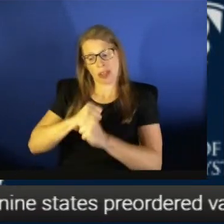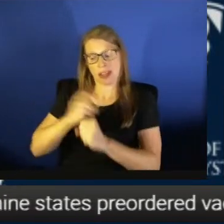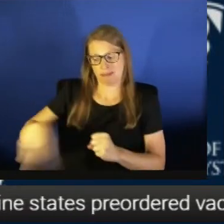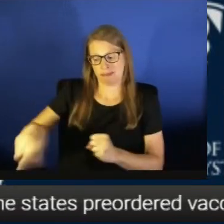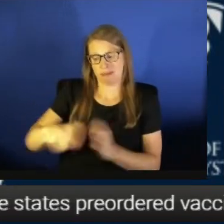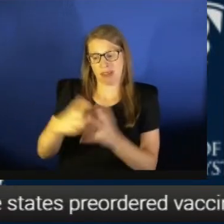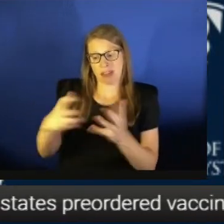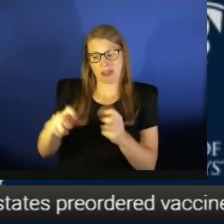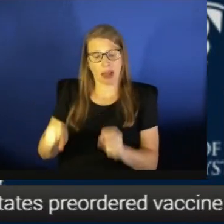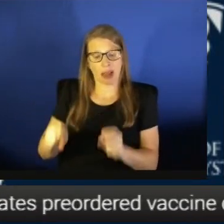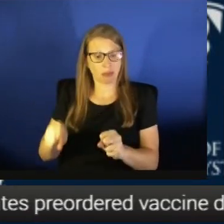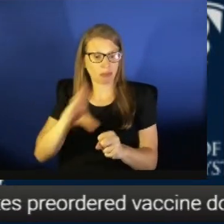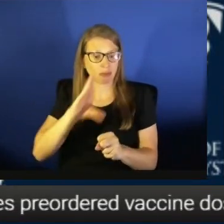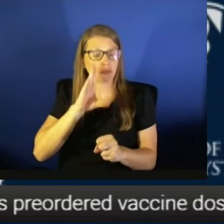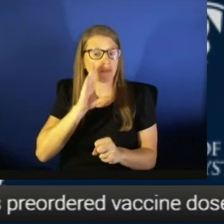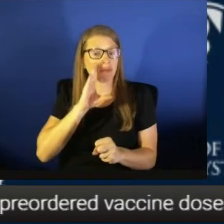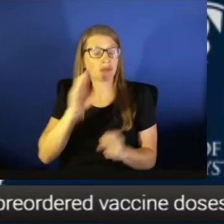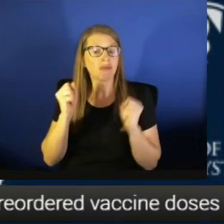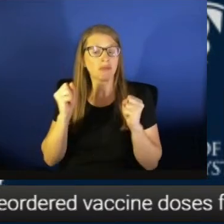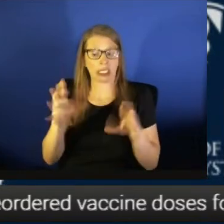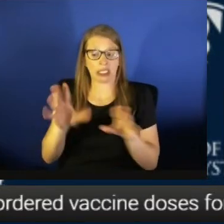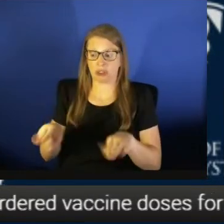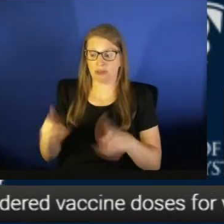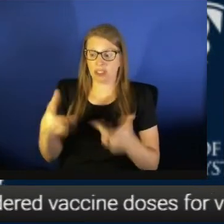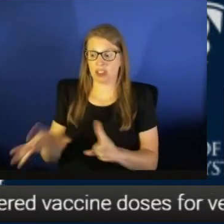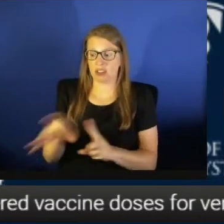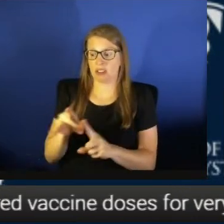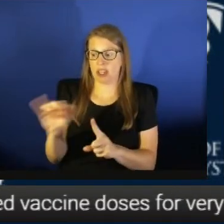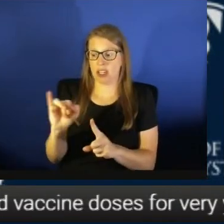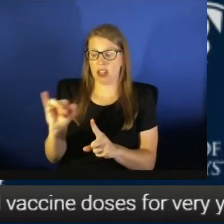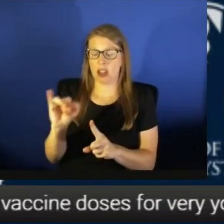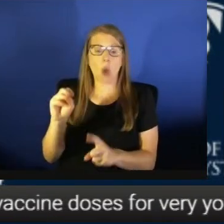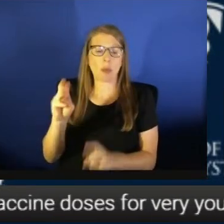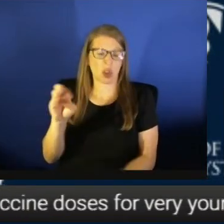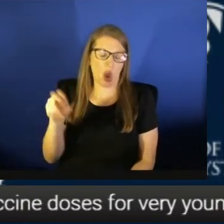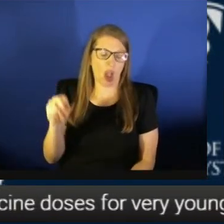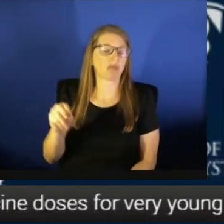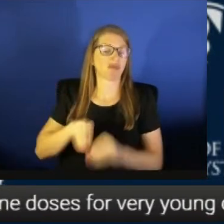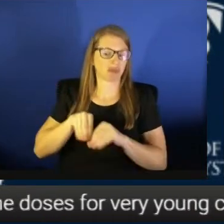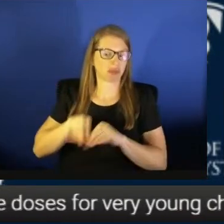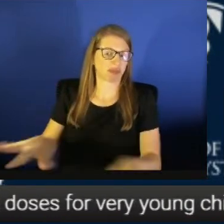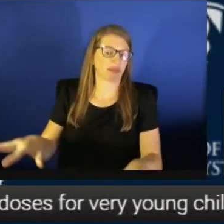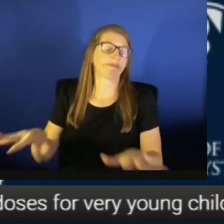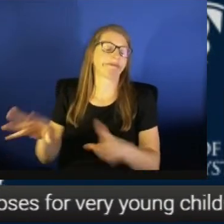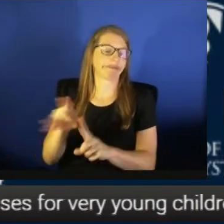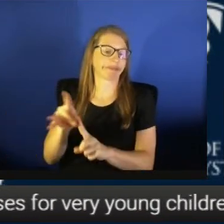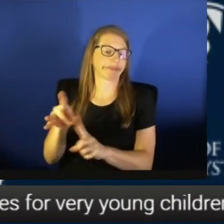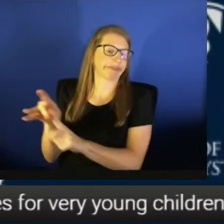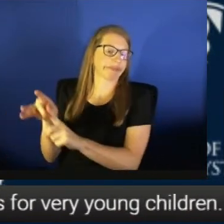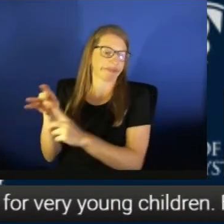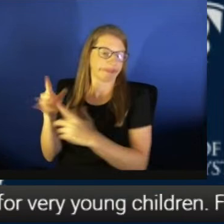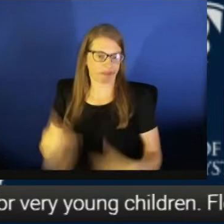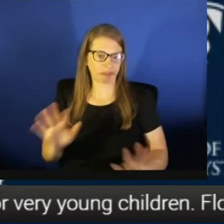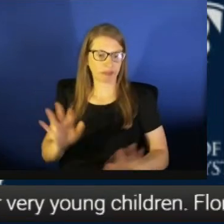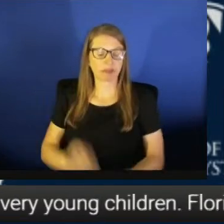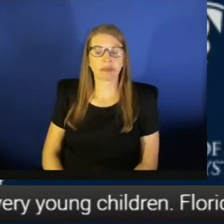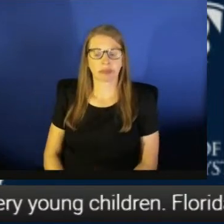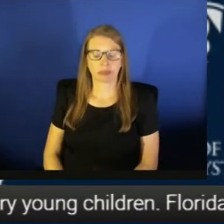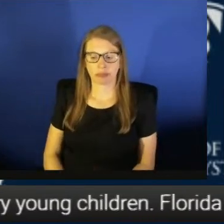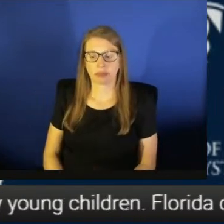know that a lot of children have already been infected, mostly through this Omicron wave. So that is essentially one kind